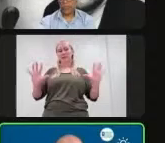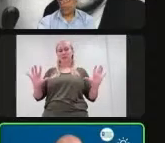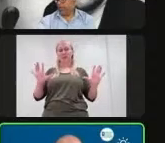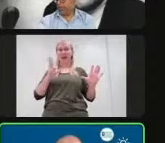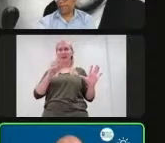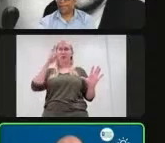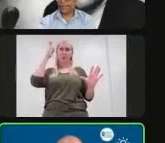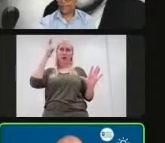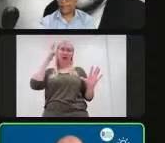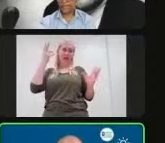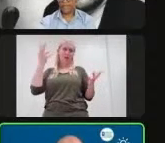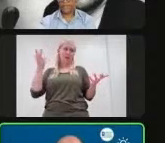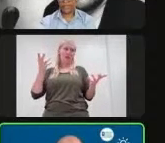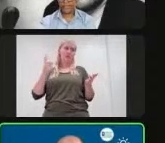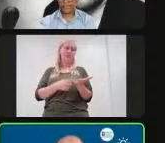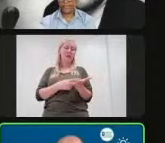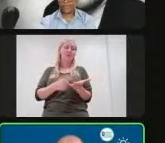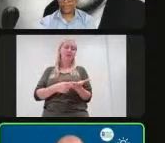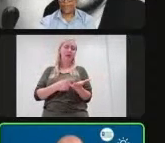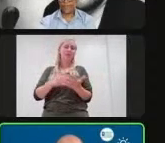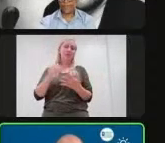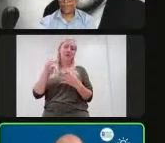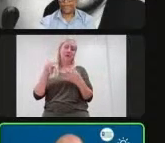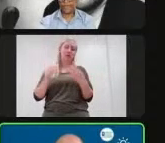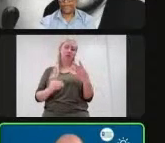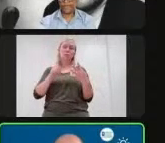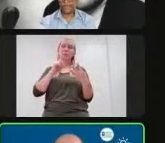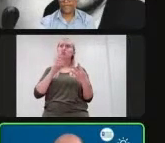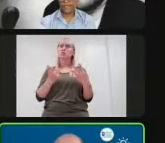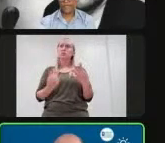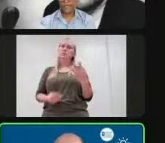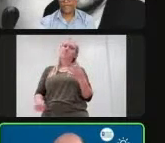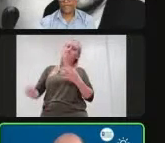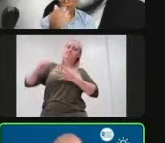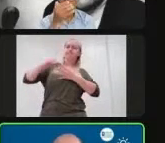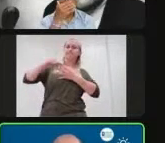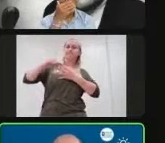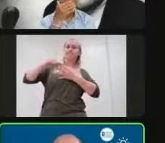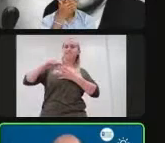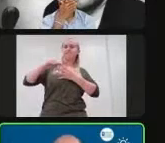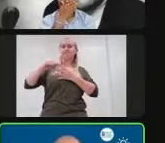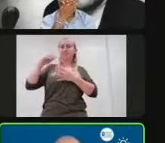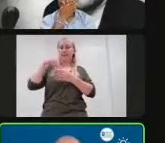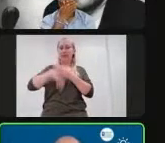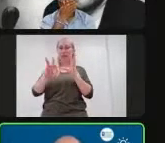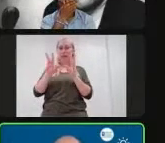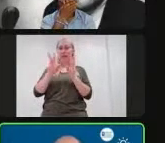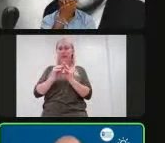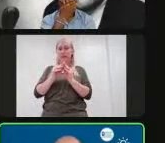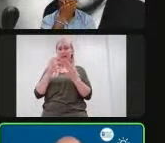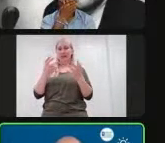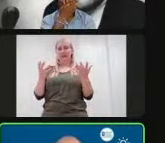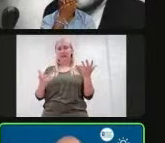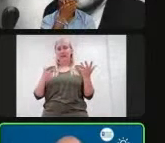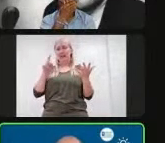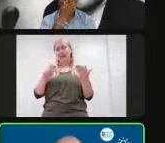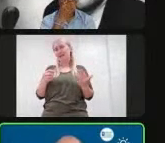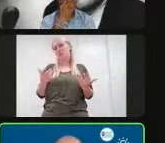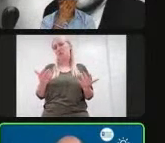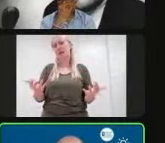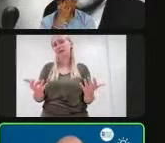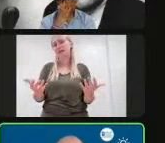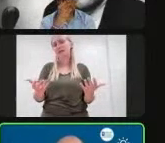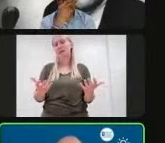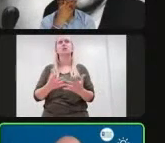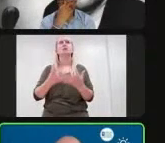reality is that sometimes that agenda item that we really want to get on in a meeting has to wait because there's a